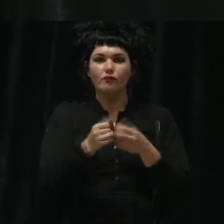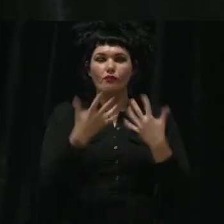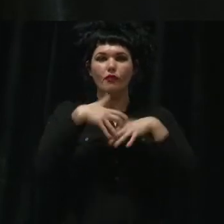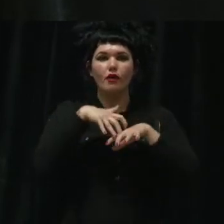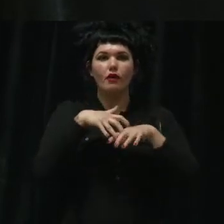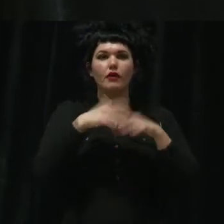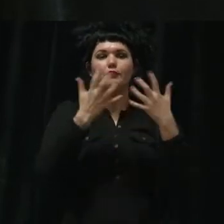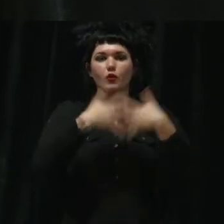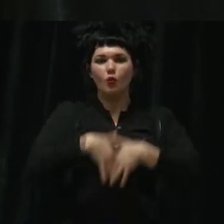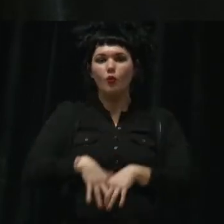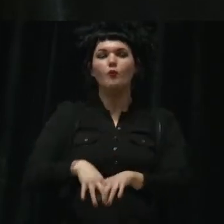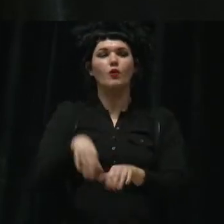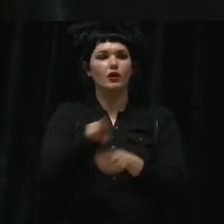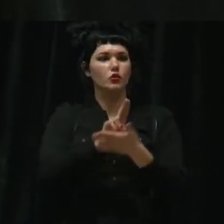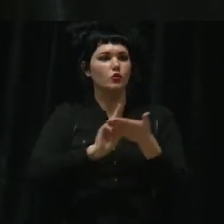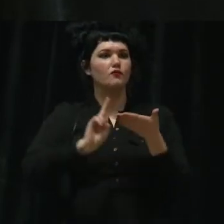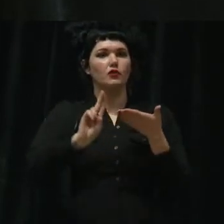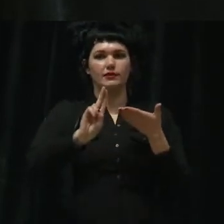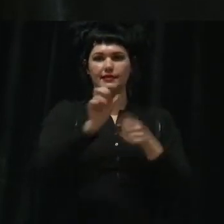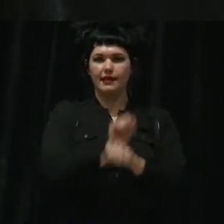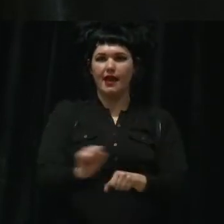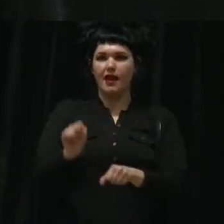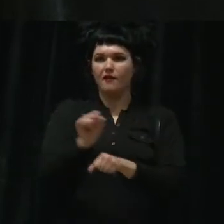the university's efforts around